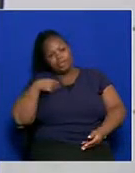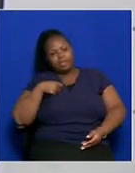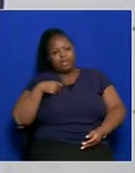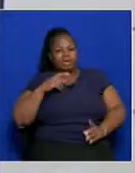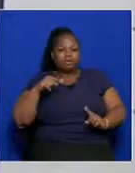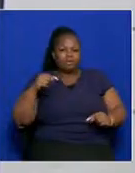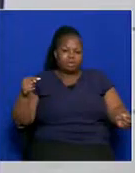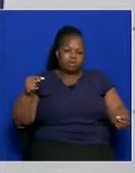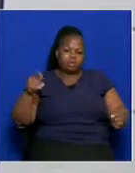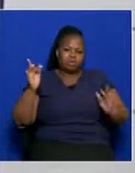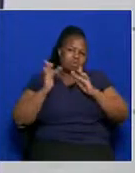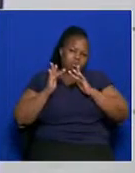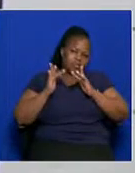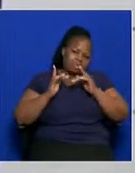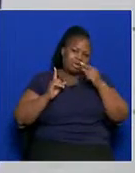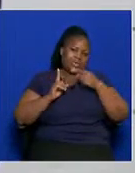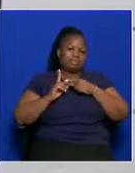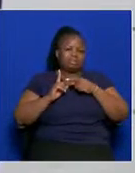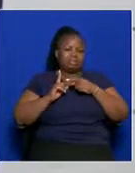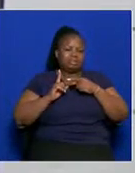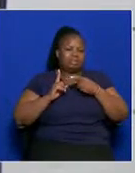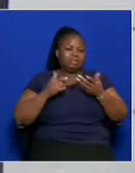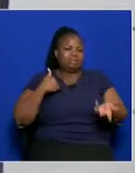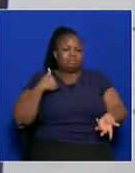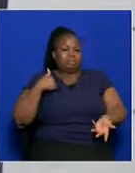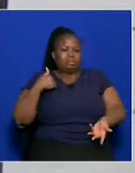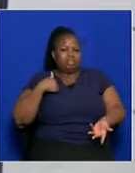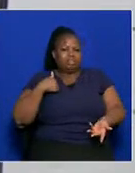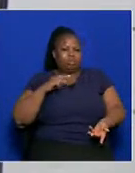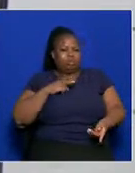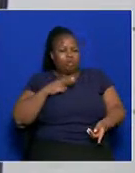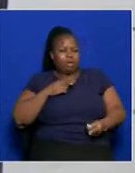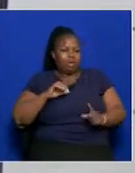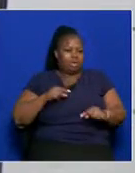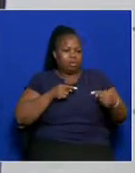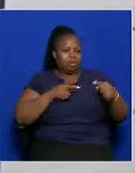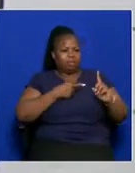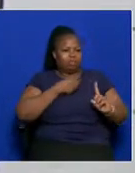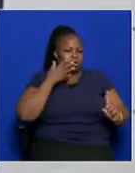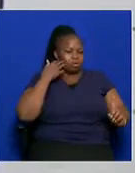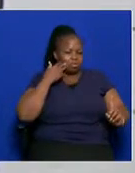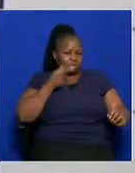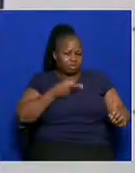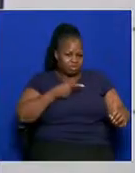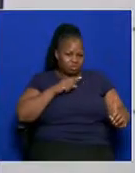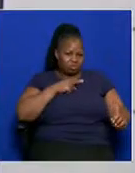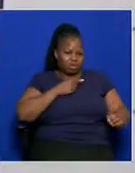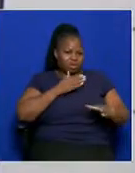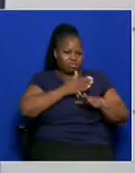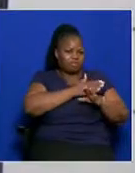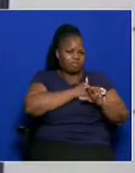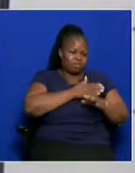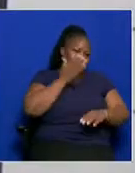have something against Madlanga because Madlanga once assisted him.